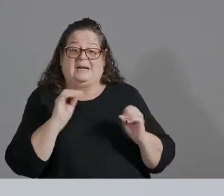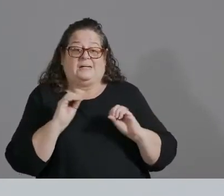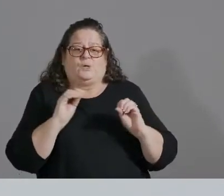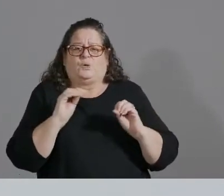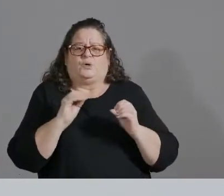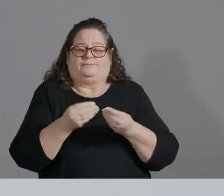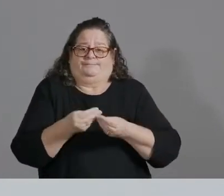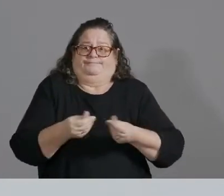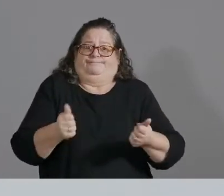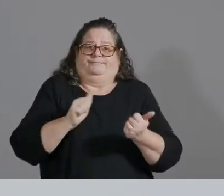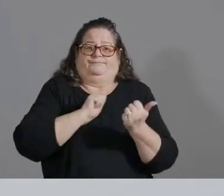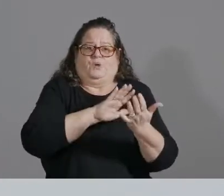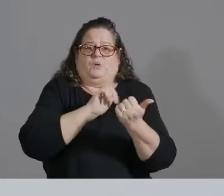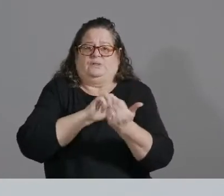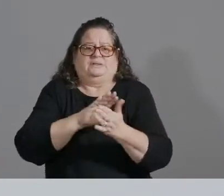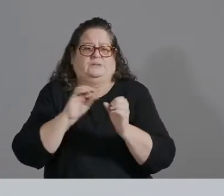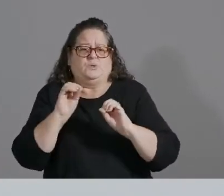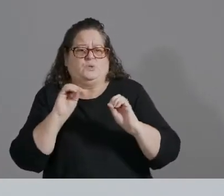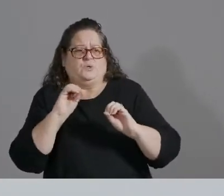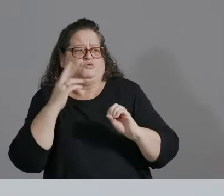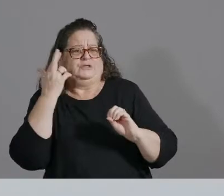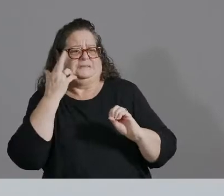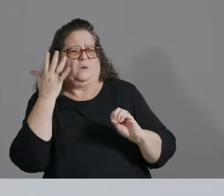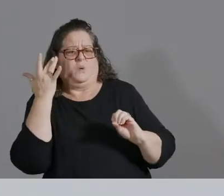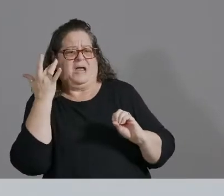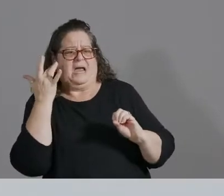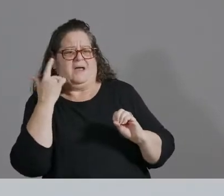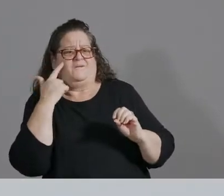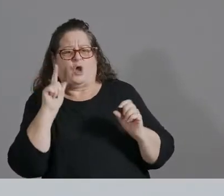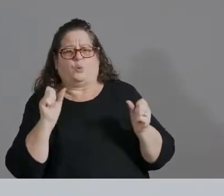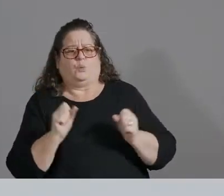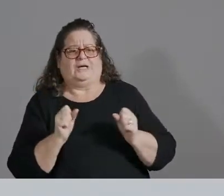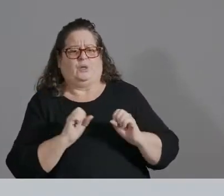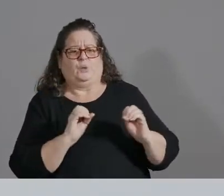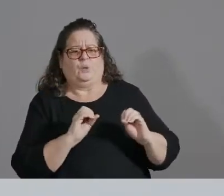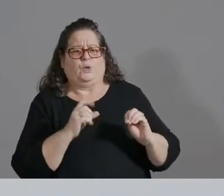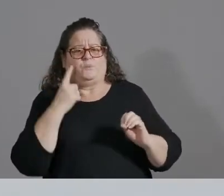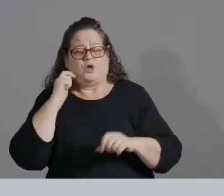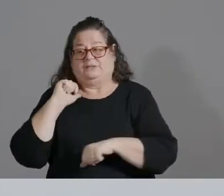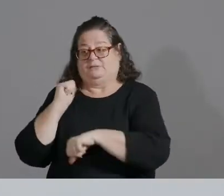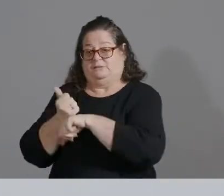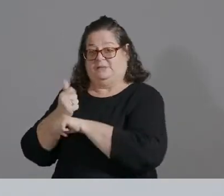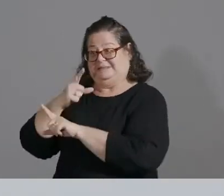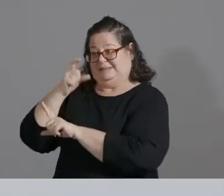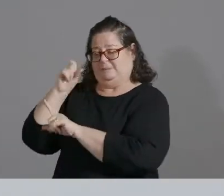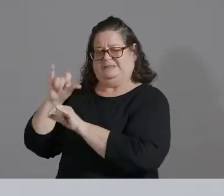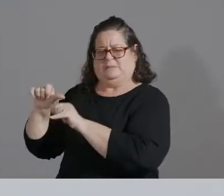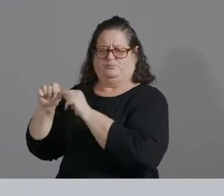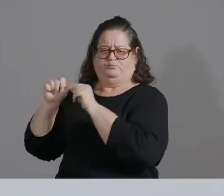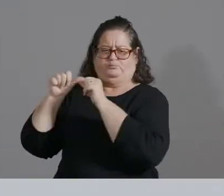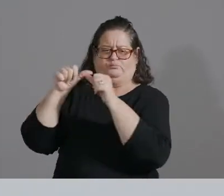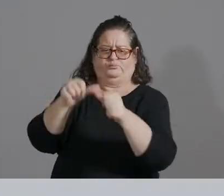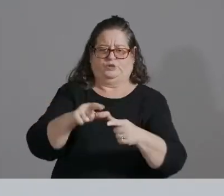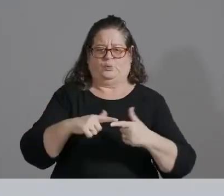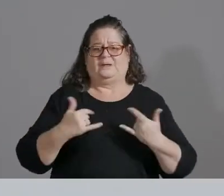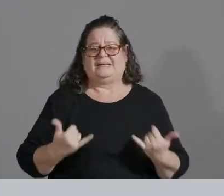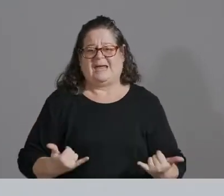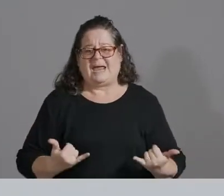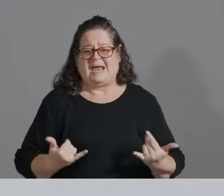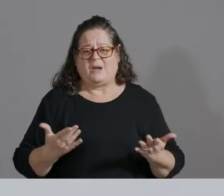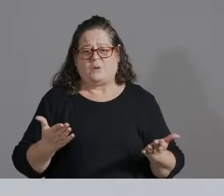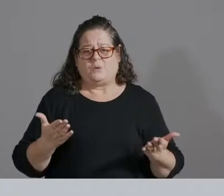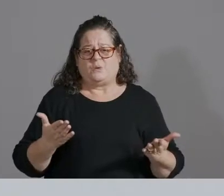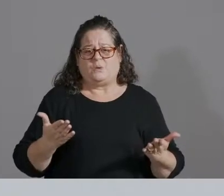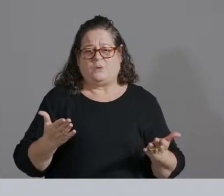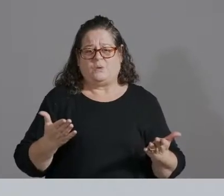in place for this summer. And so we knew that if we implemented new mitigation strategies, they weren't going to impact